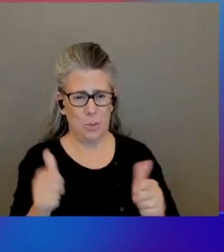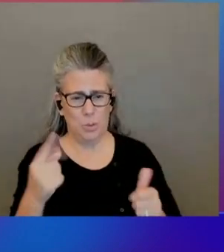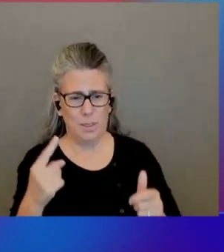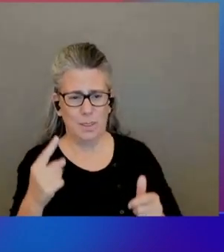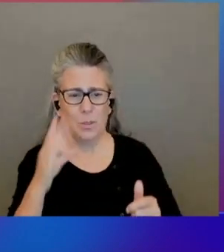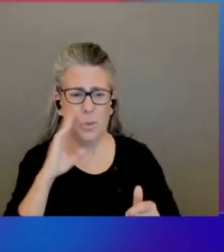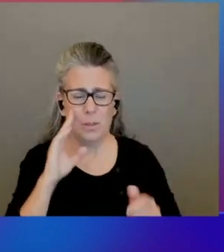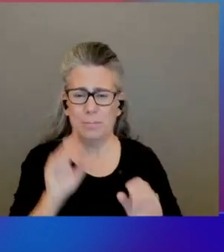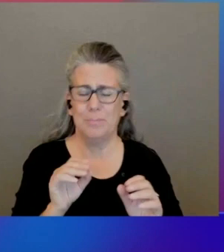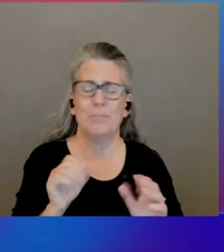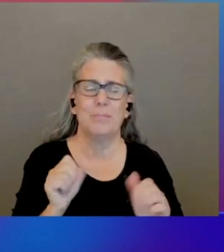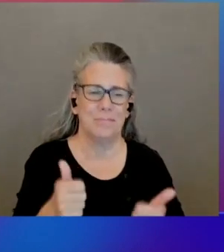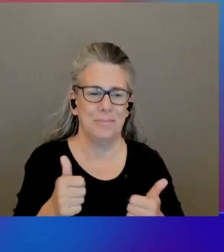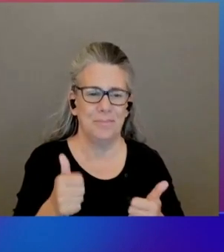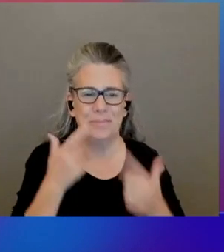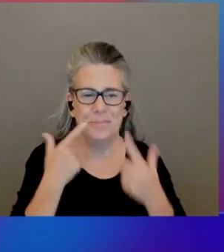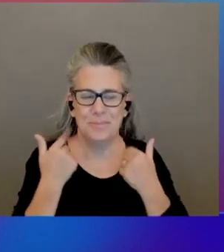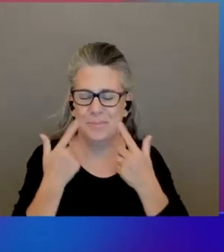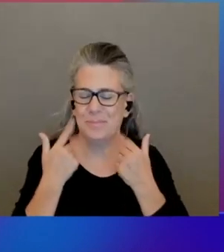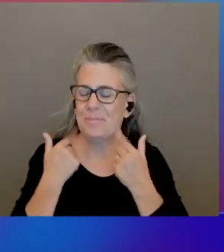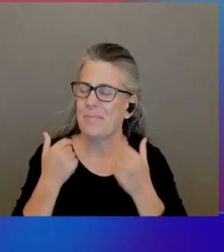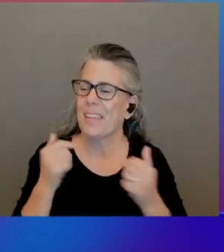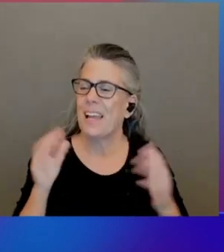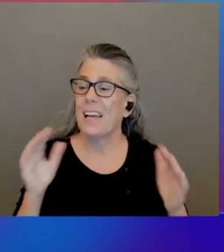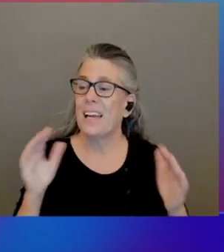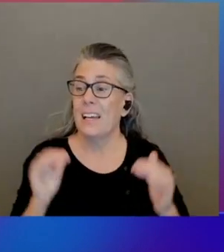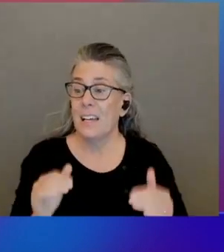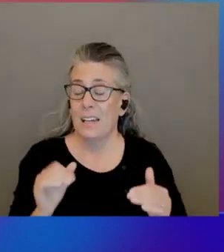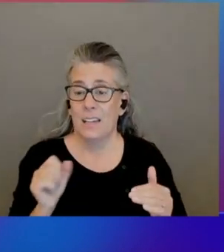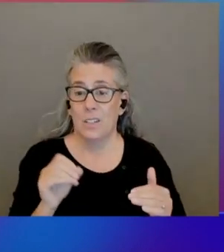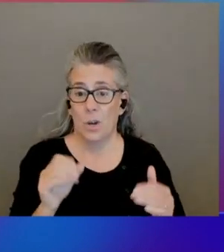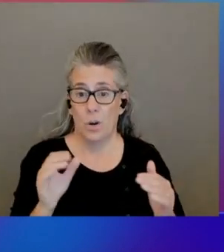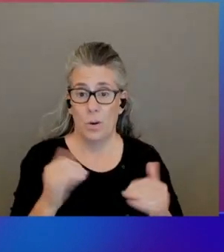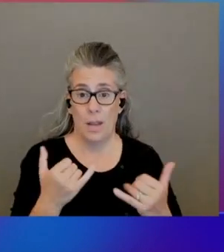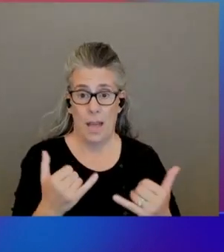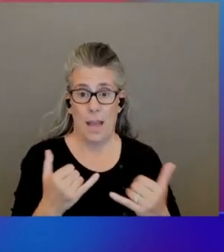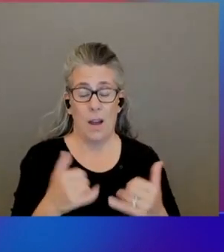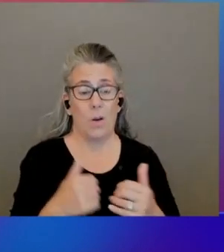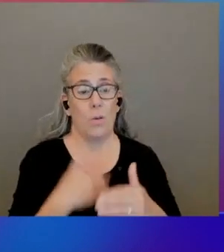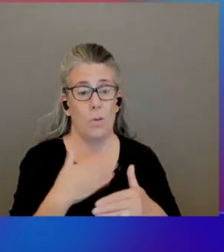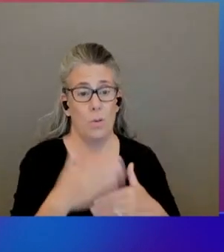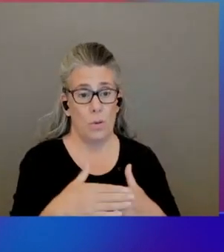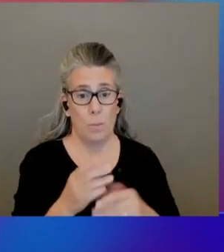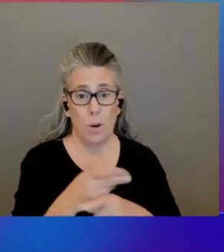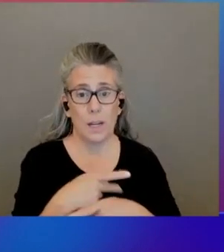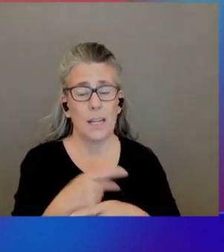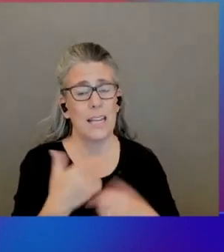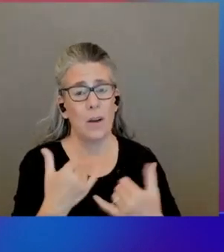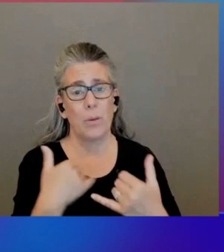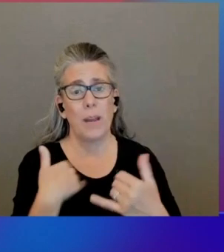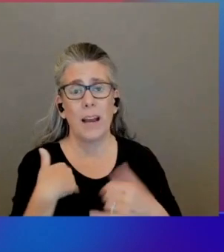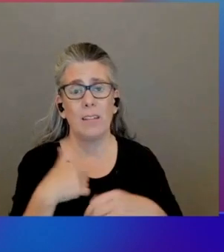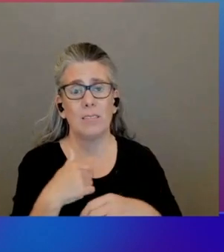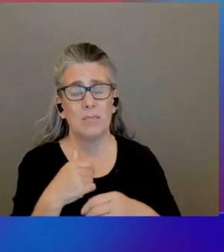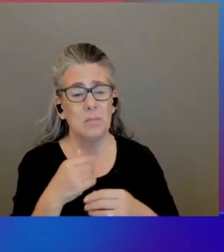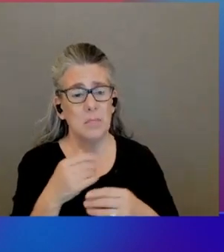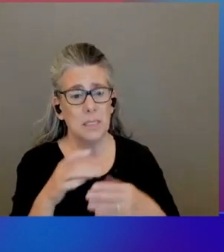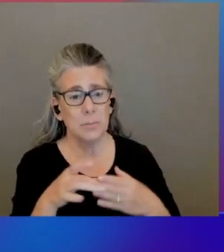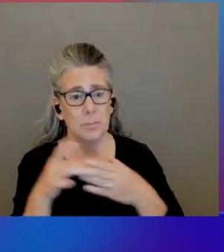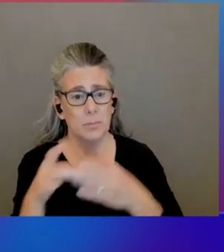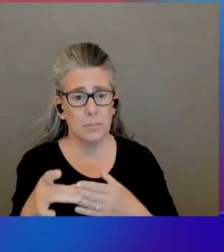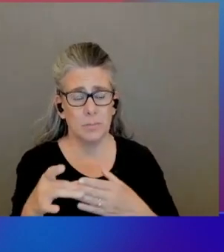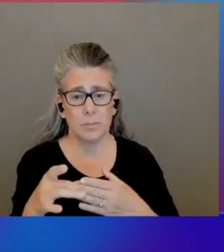So as we move through the product, we now kind of have a data set that we're ready to use. And we kind of walk through a very simple process